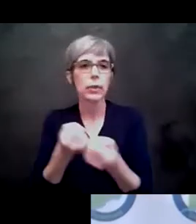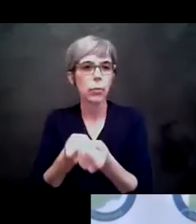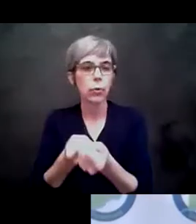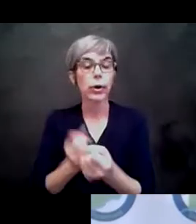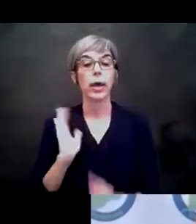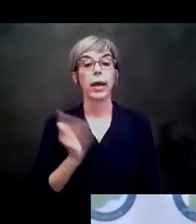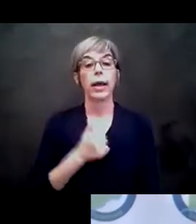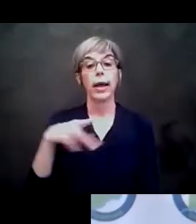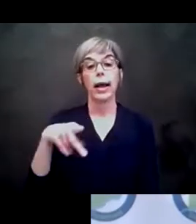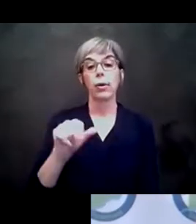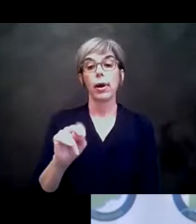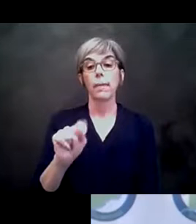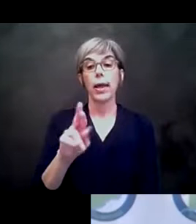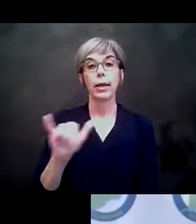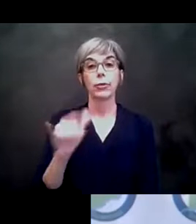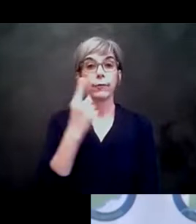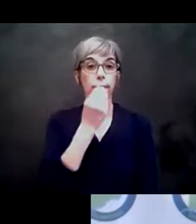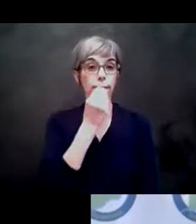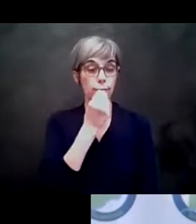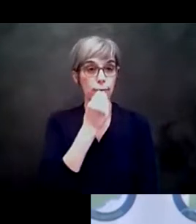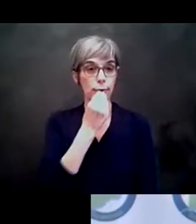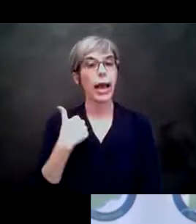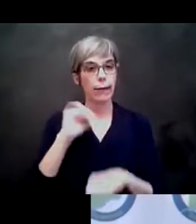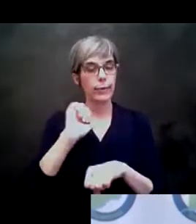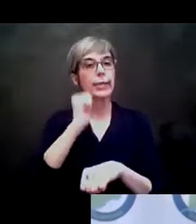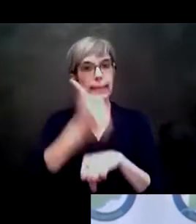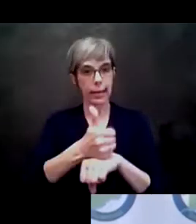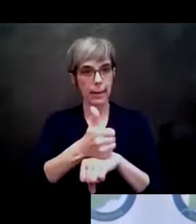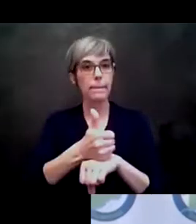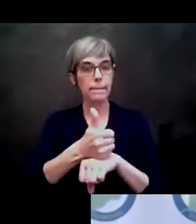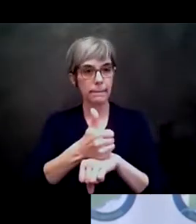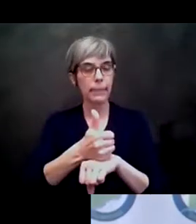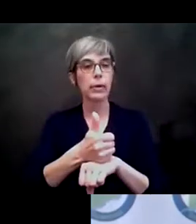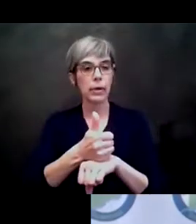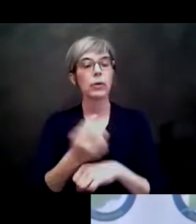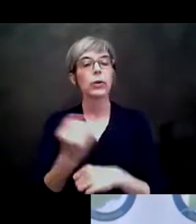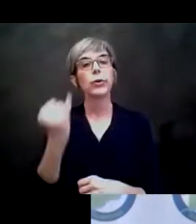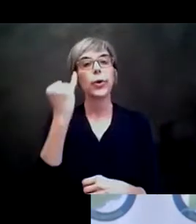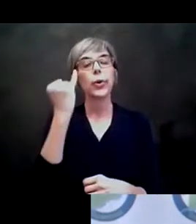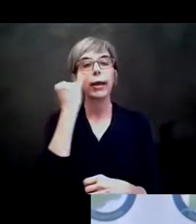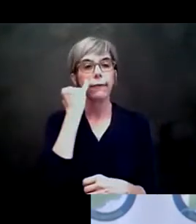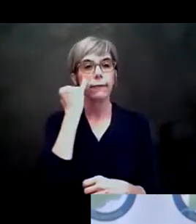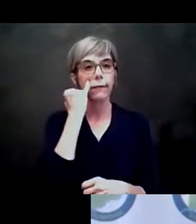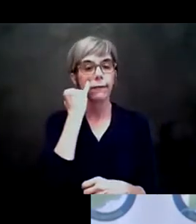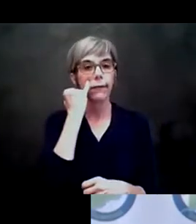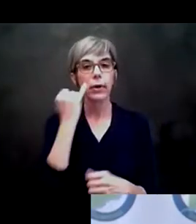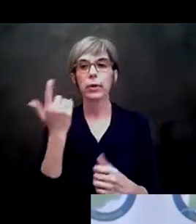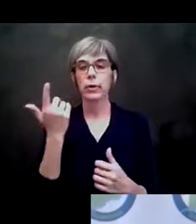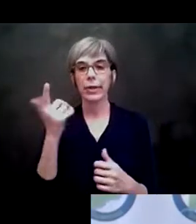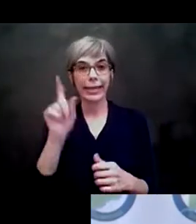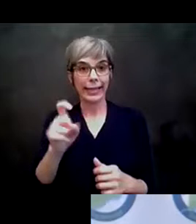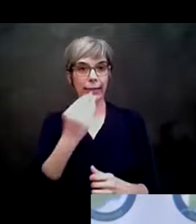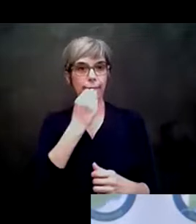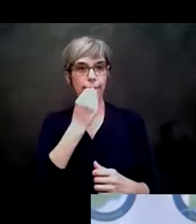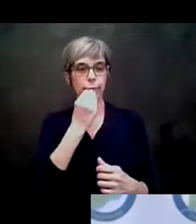pantry coordinators have set up the details for going into on how they serve